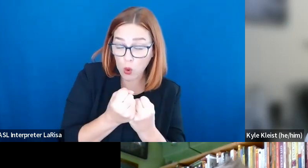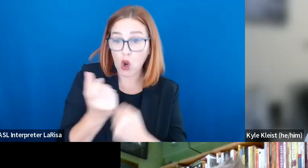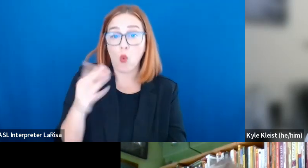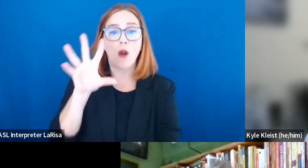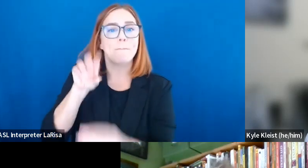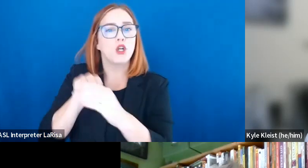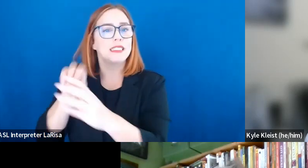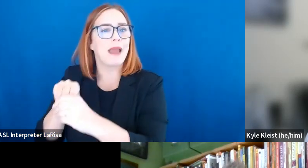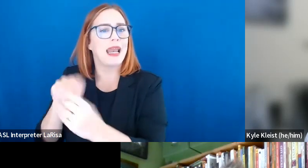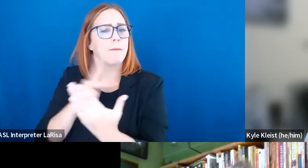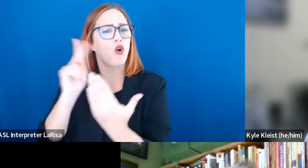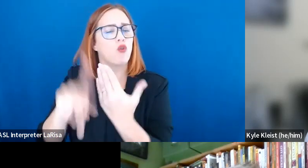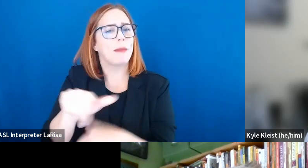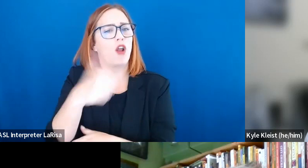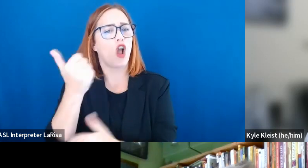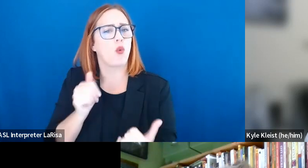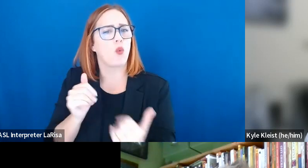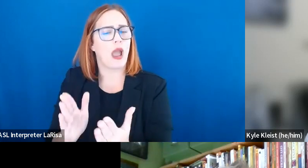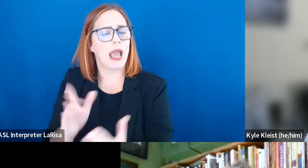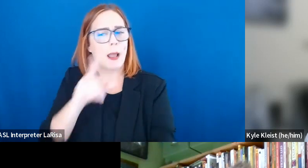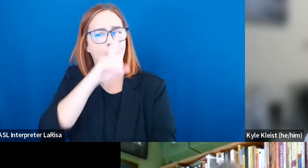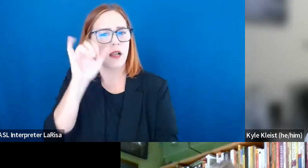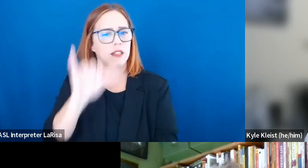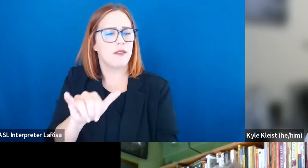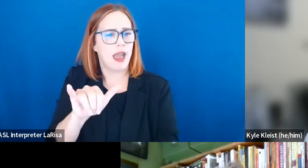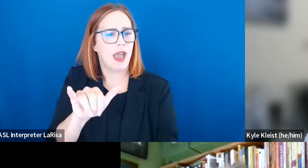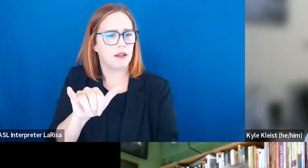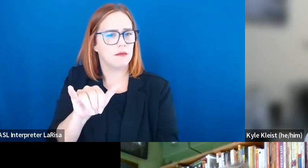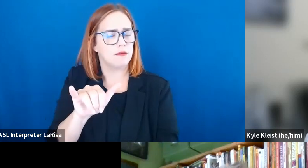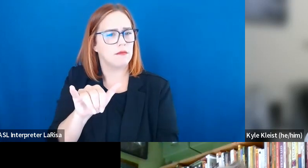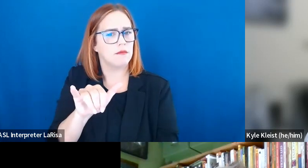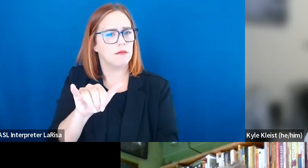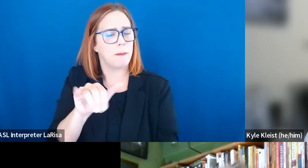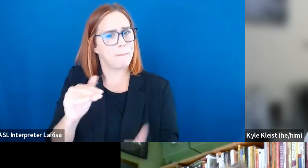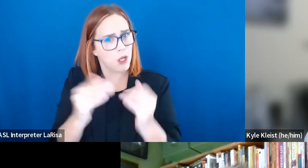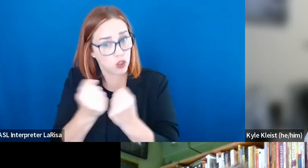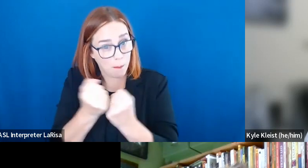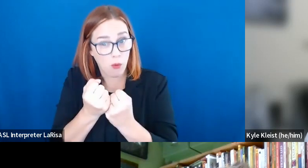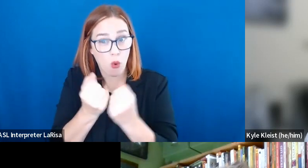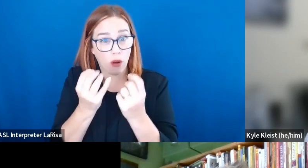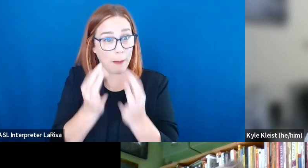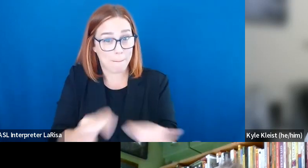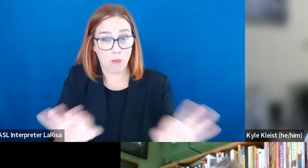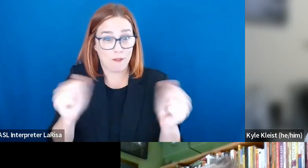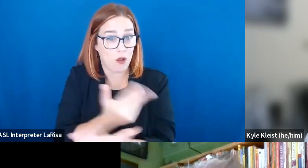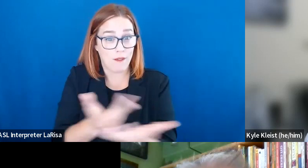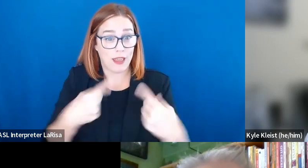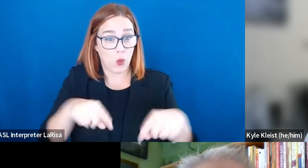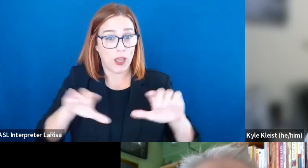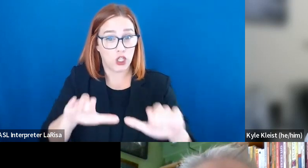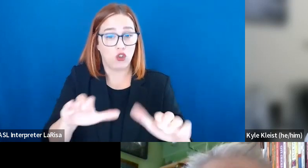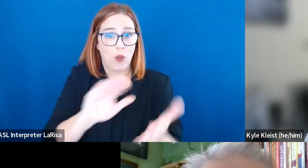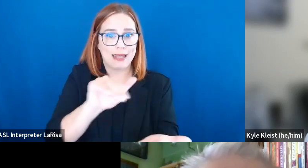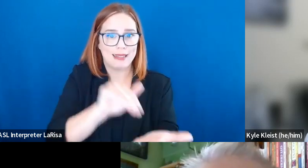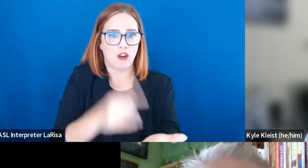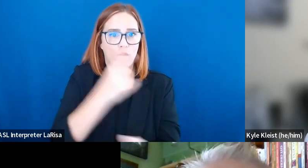way, because of that element of peer support being through everything that we do at Centers for Independent Living. So not